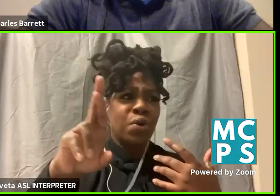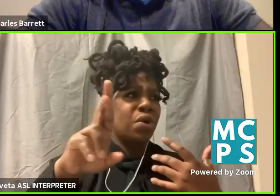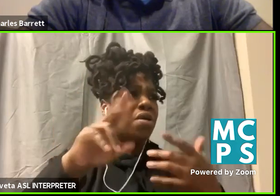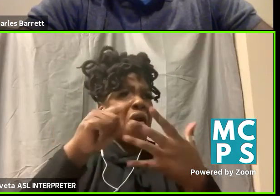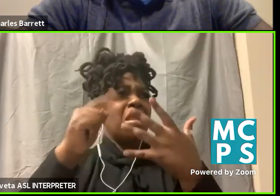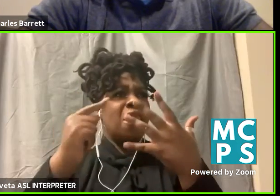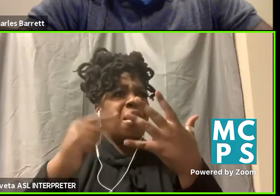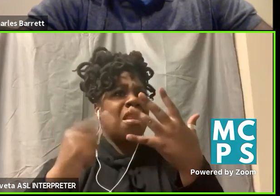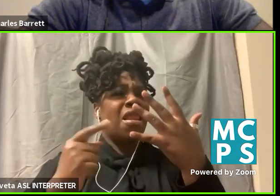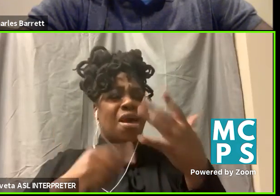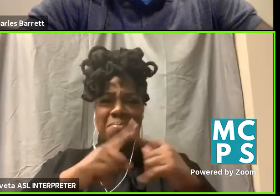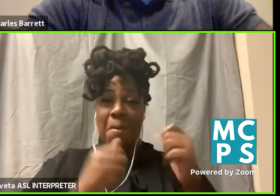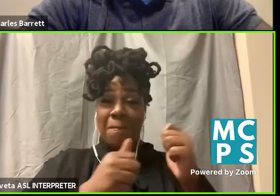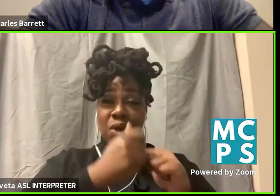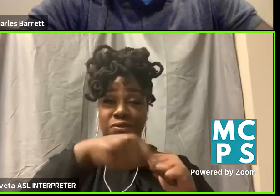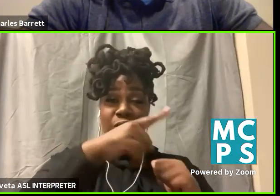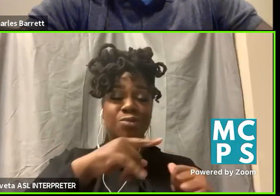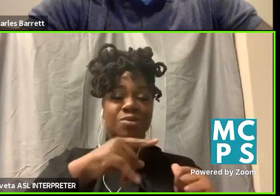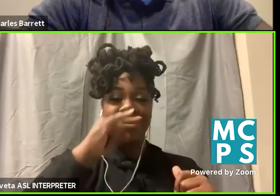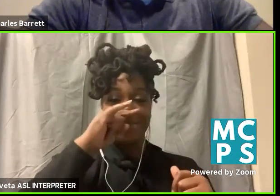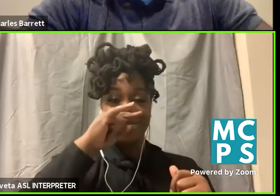stuff. And so